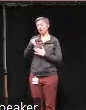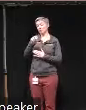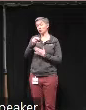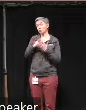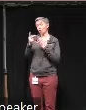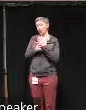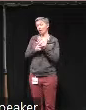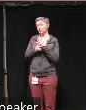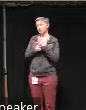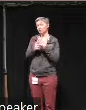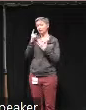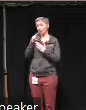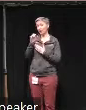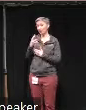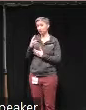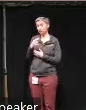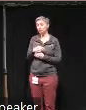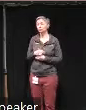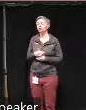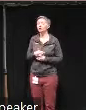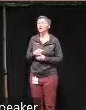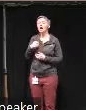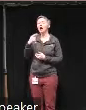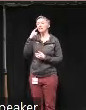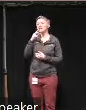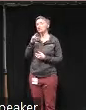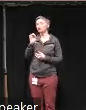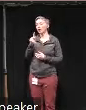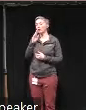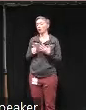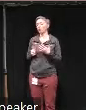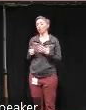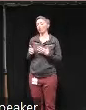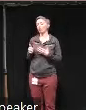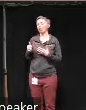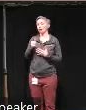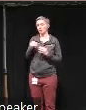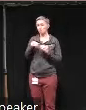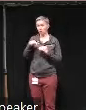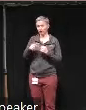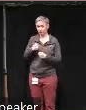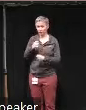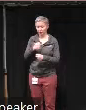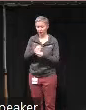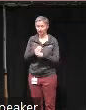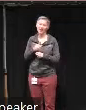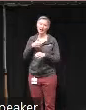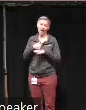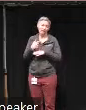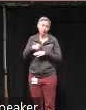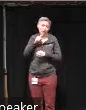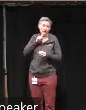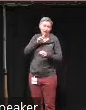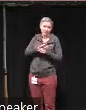ranking. And we'll probably climb up that ranking even further this year after we confirm some of